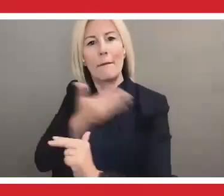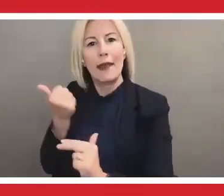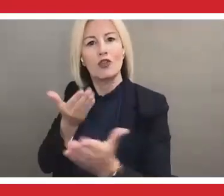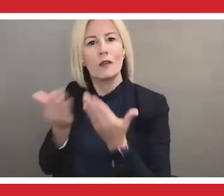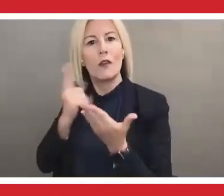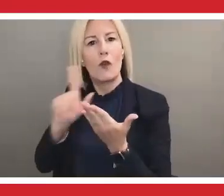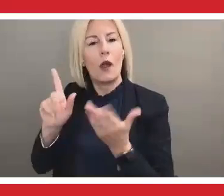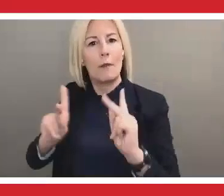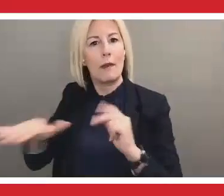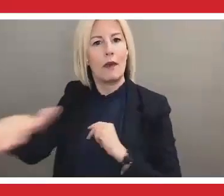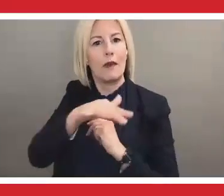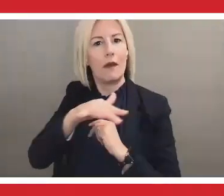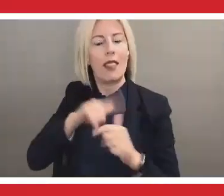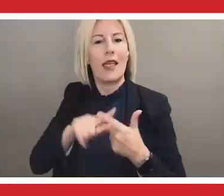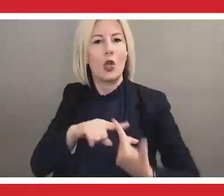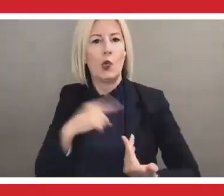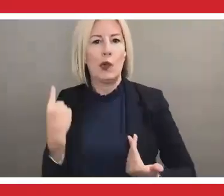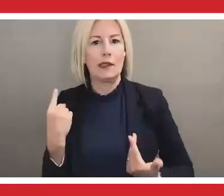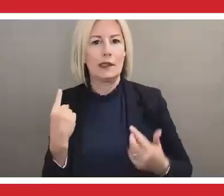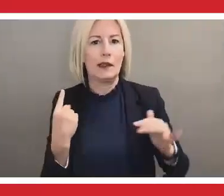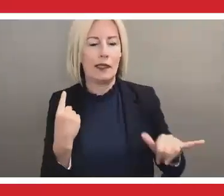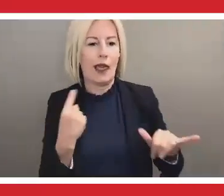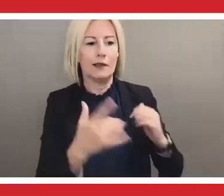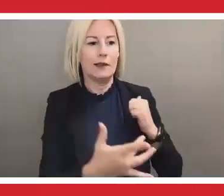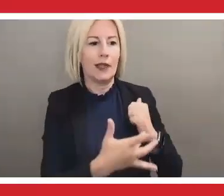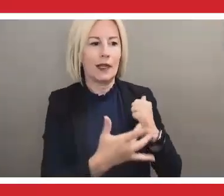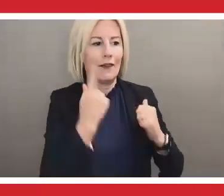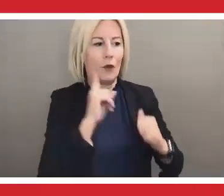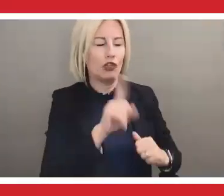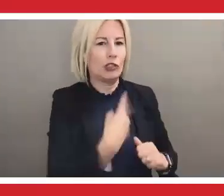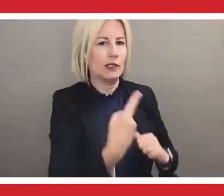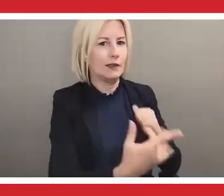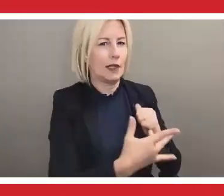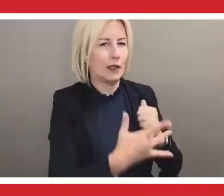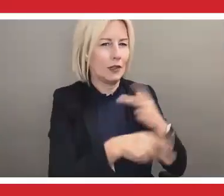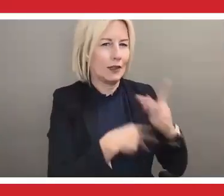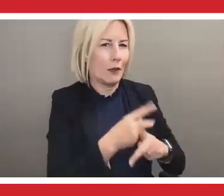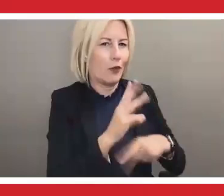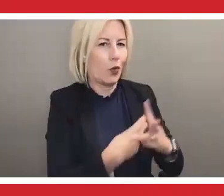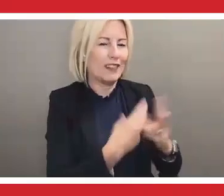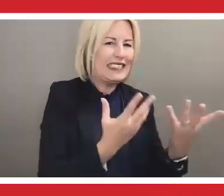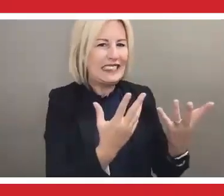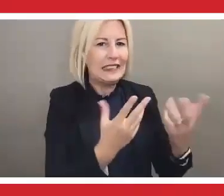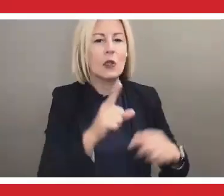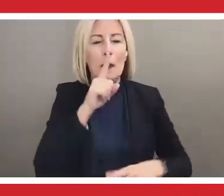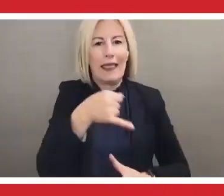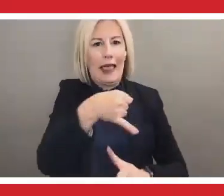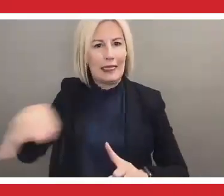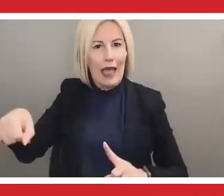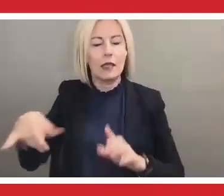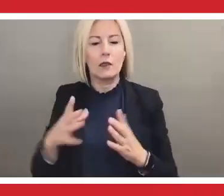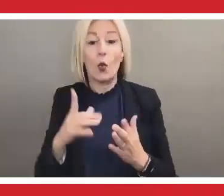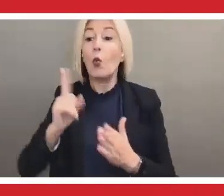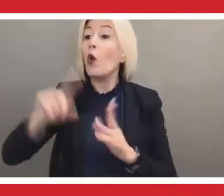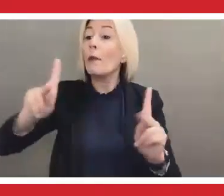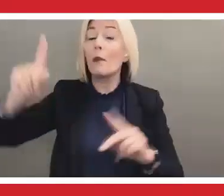you risk getting into the technology for technology's sake type of world. So it's really drawing that line between what do people need from us as